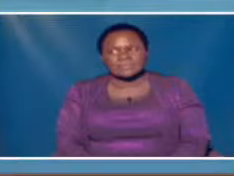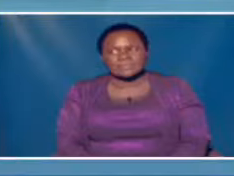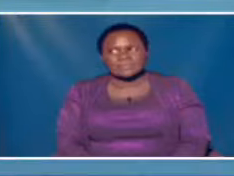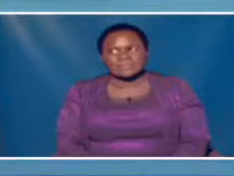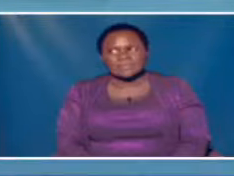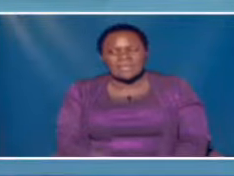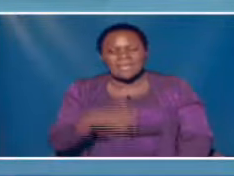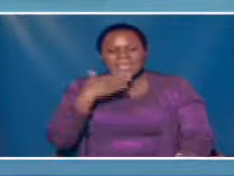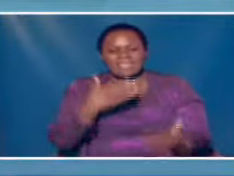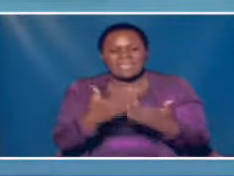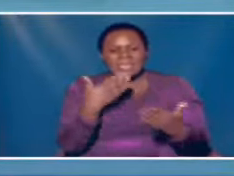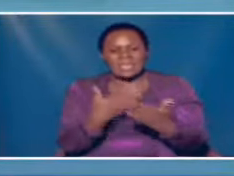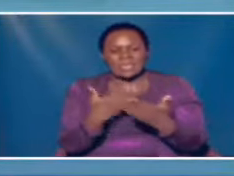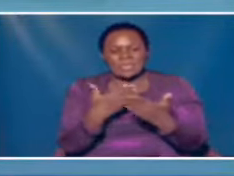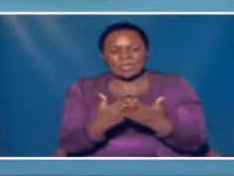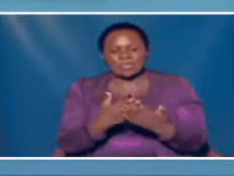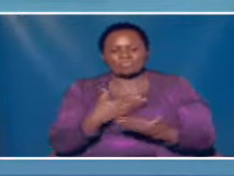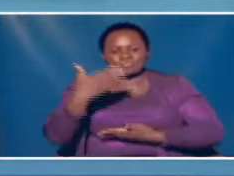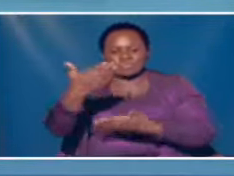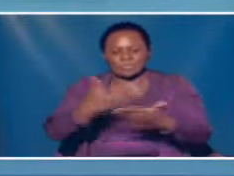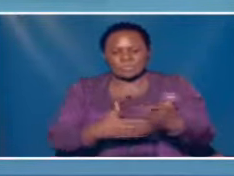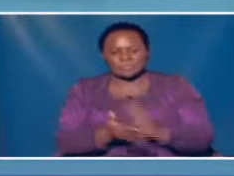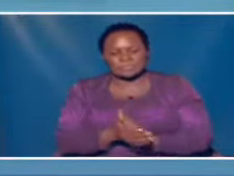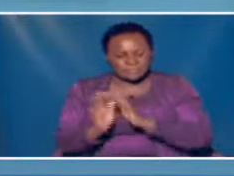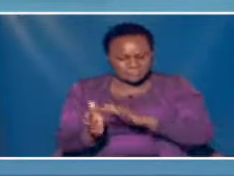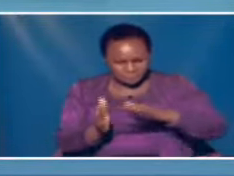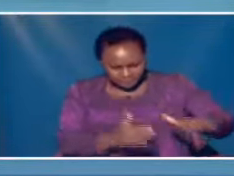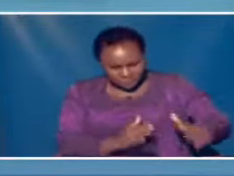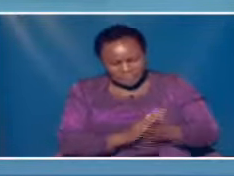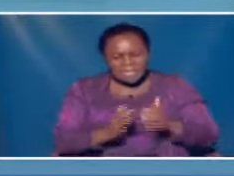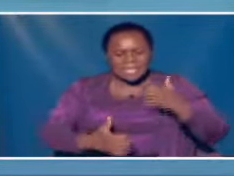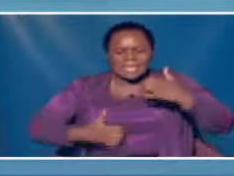Right. Thank you, Catherine, for that report. Moving on, emotions ran high.